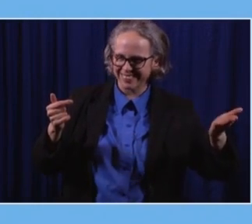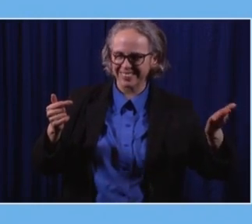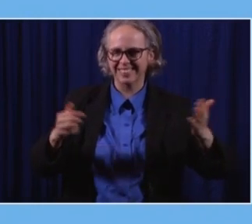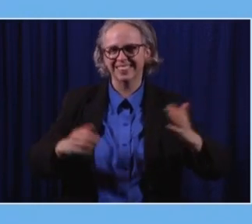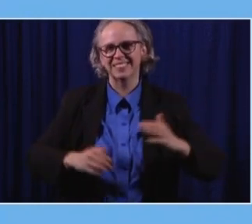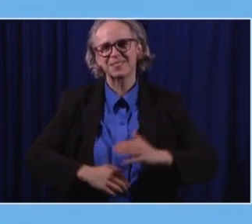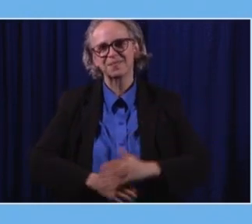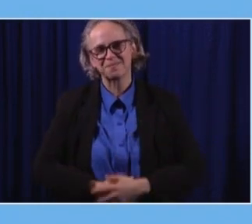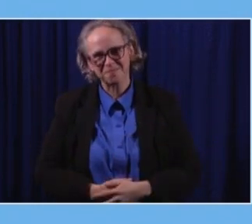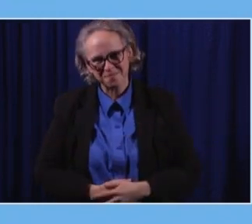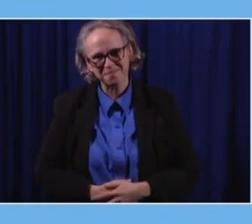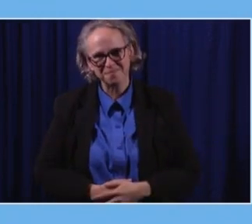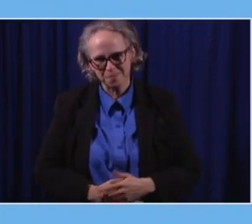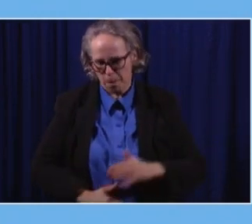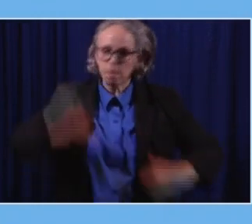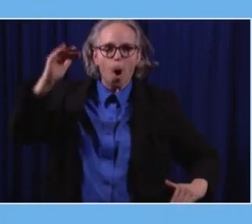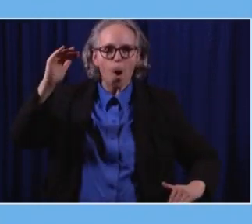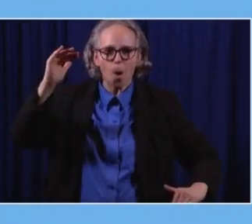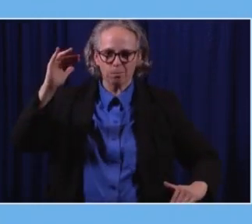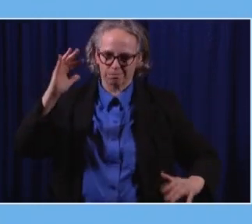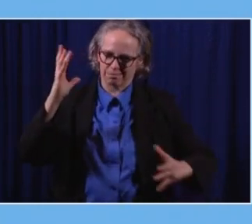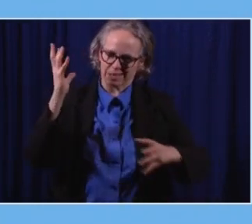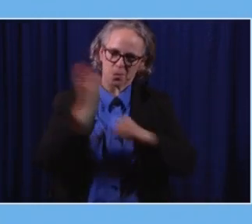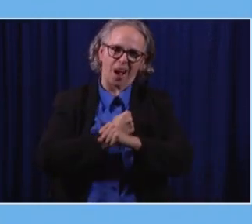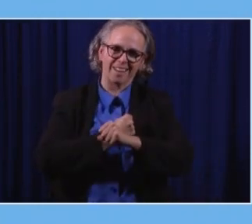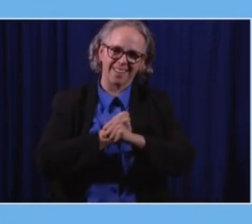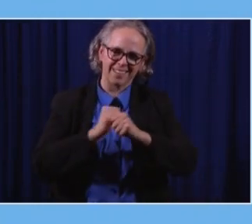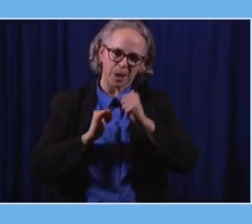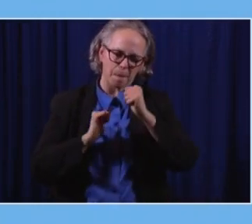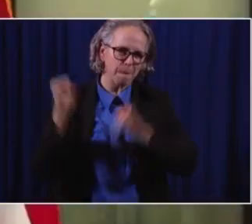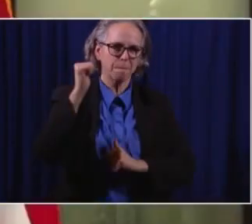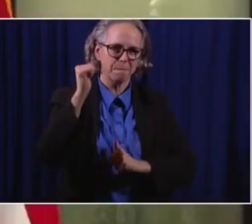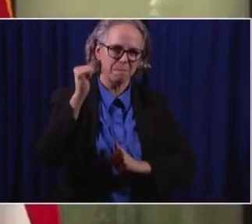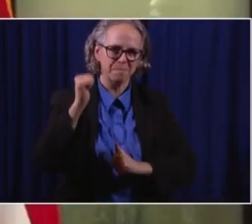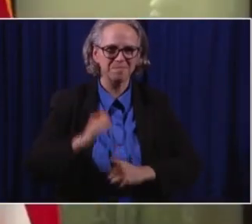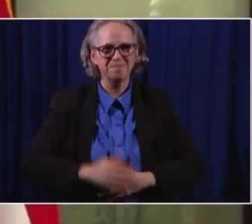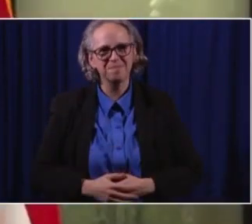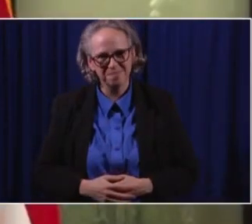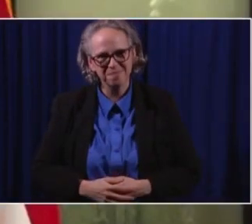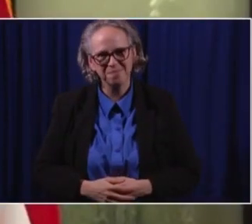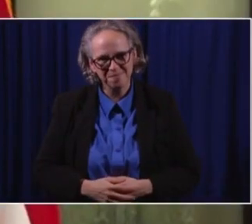much it looks like a landslide in Ohio as well.